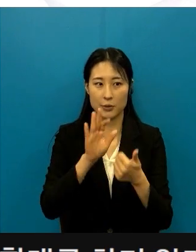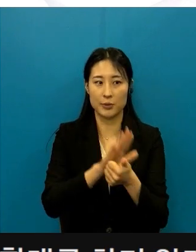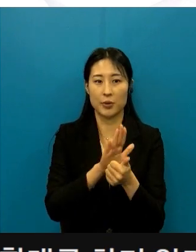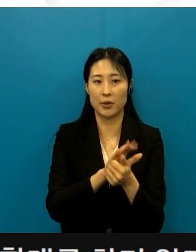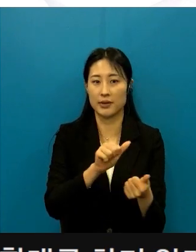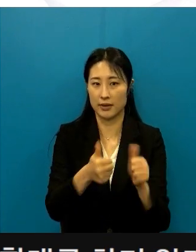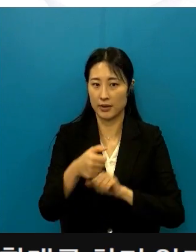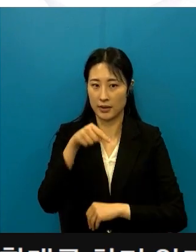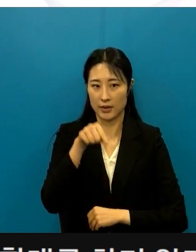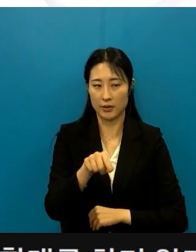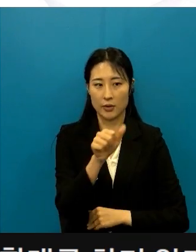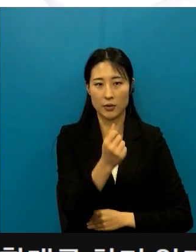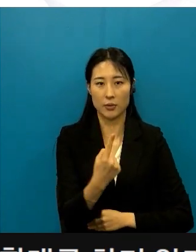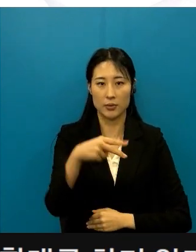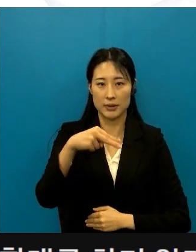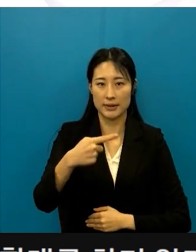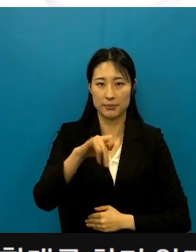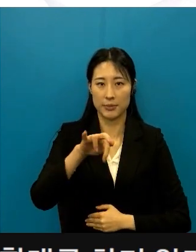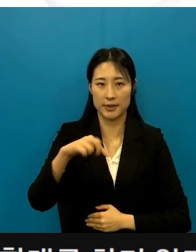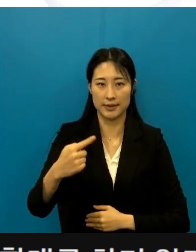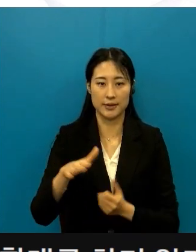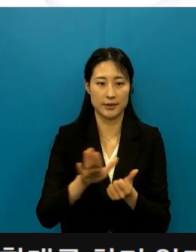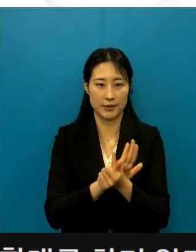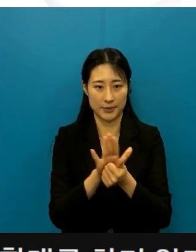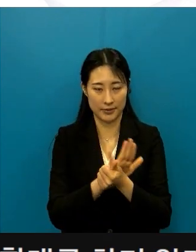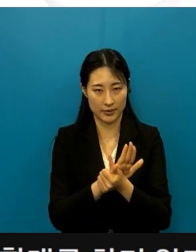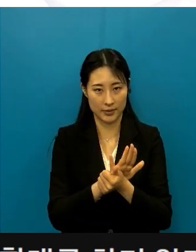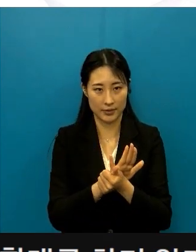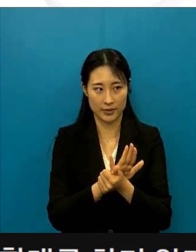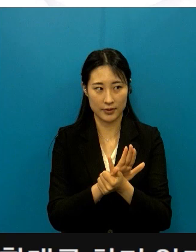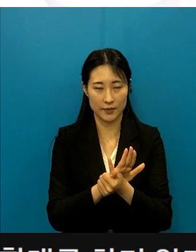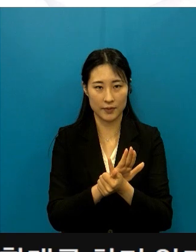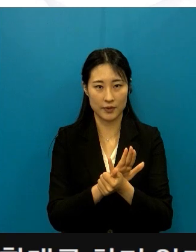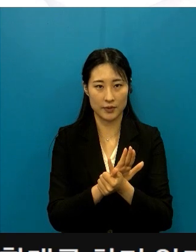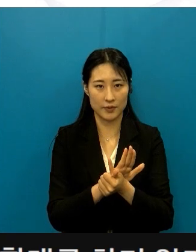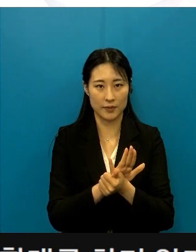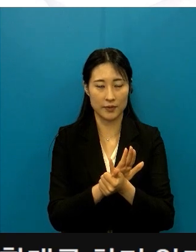naturally expansion of hospice services and